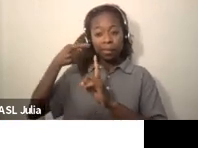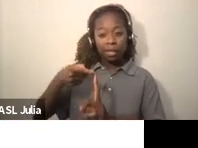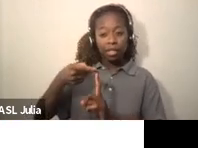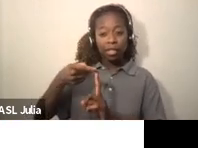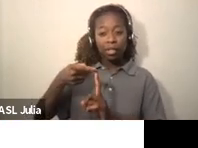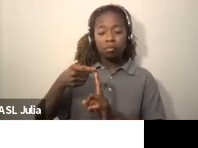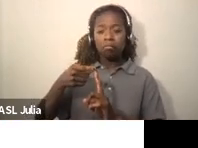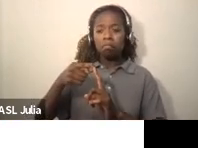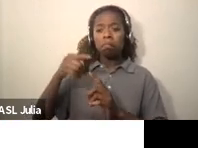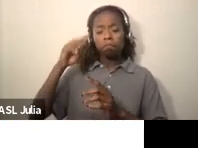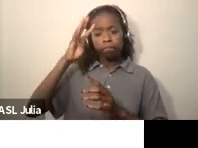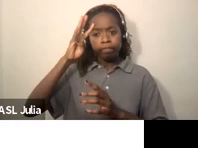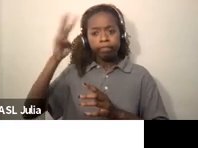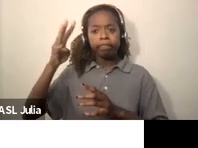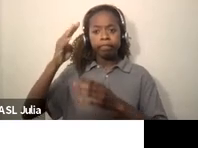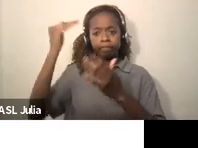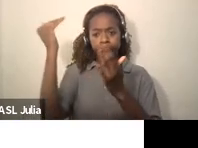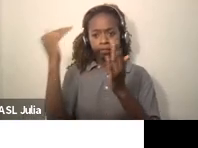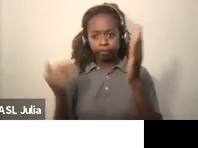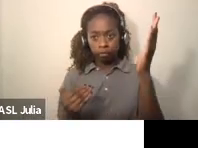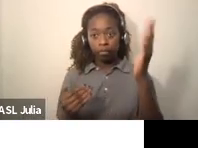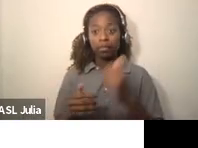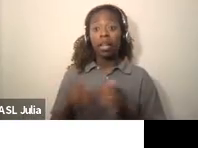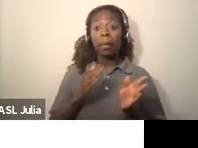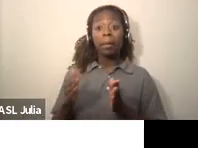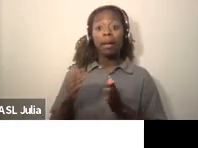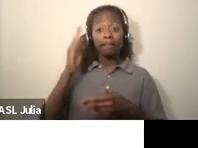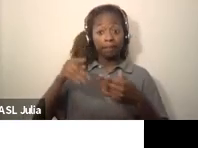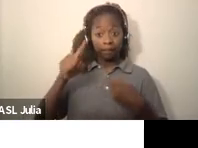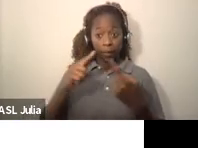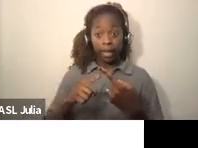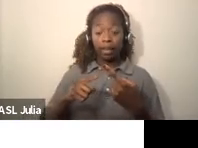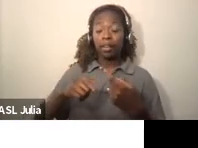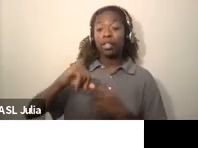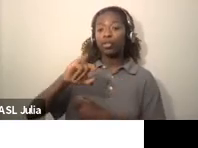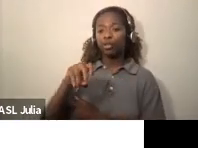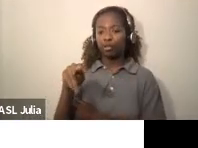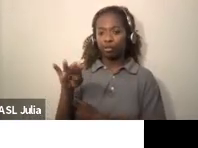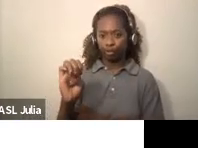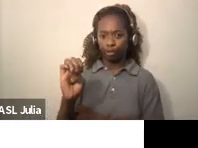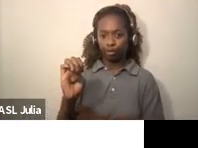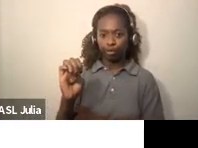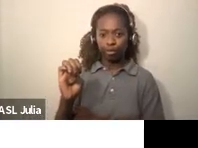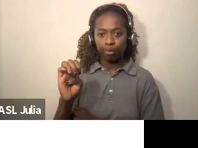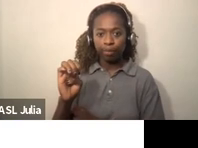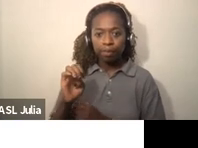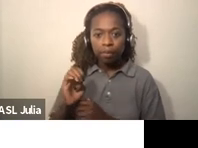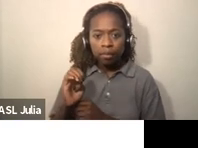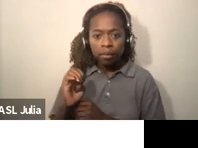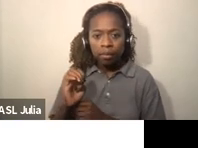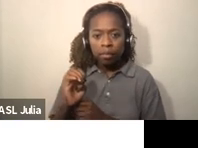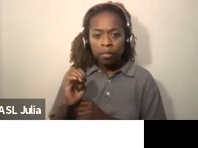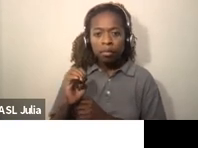were generated the plan was completed in june and recent amendments to the plan include esther 3 initiatives